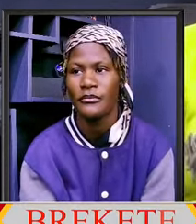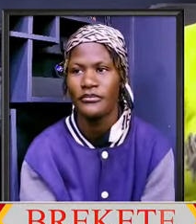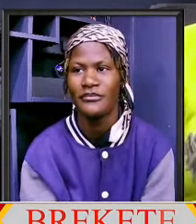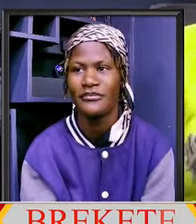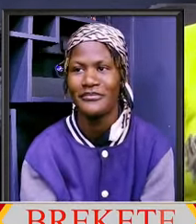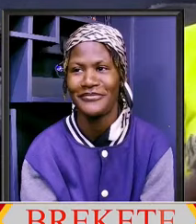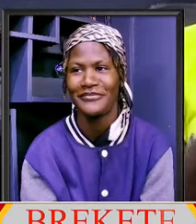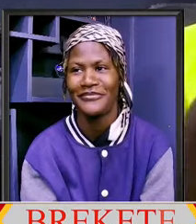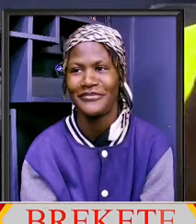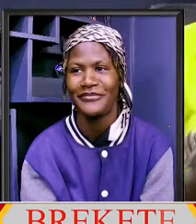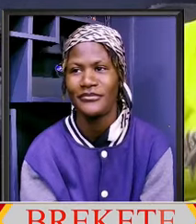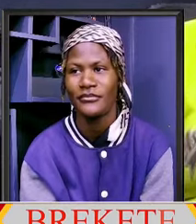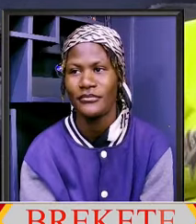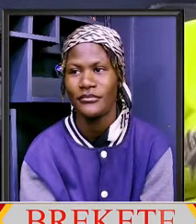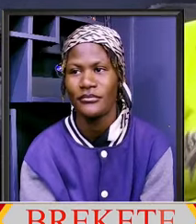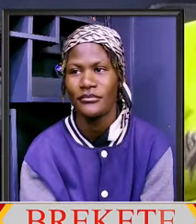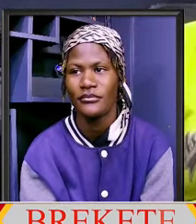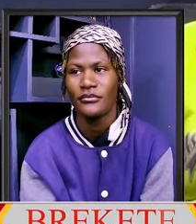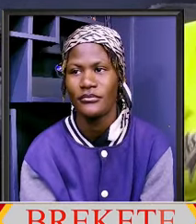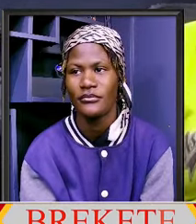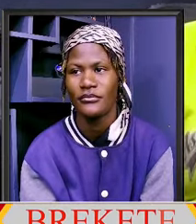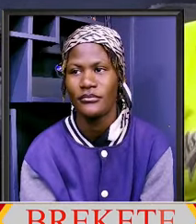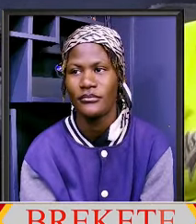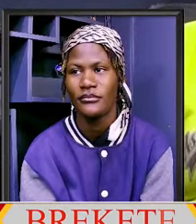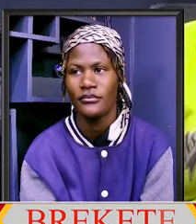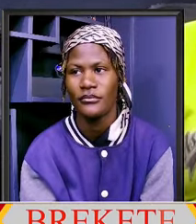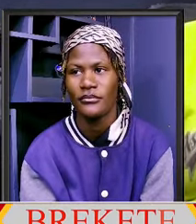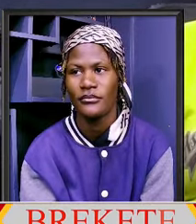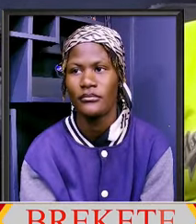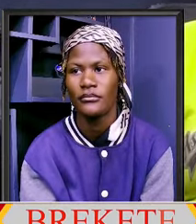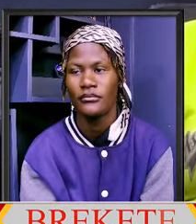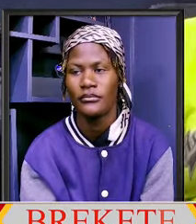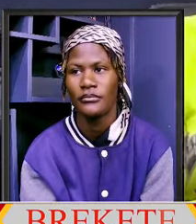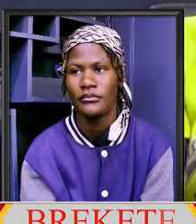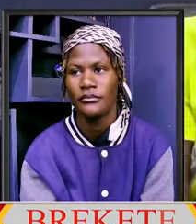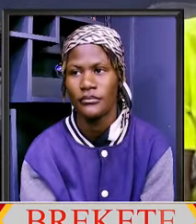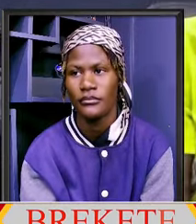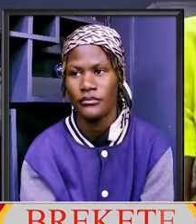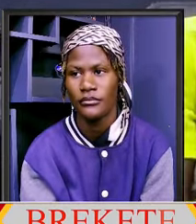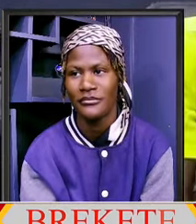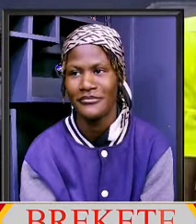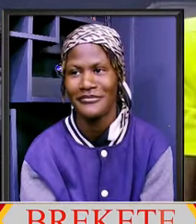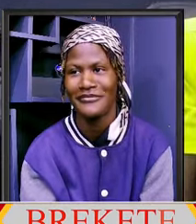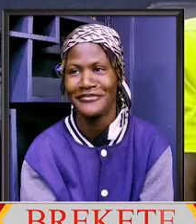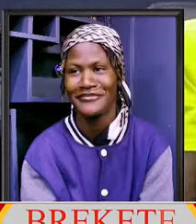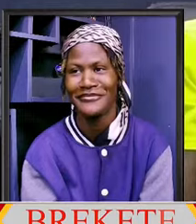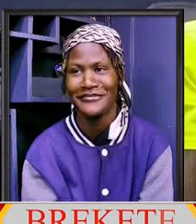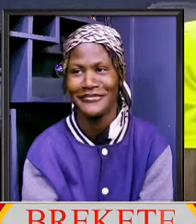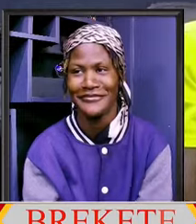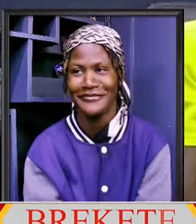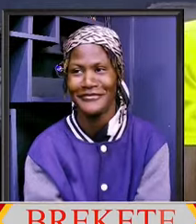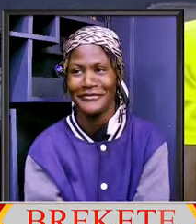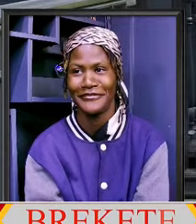money. You don't do. Nothing. Mama, you go allow me talk? Yes, sir.